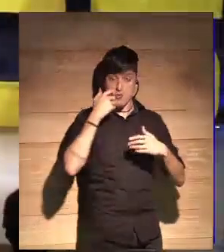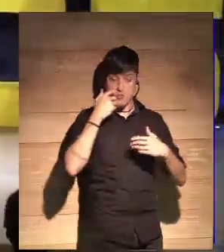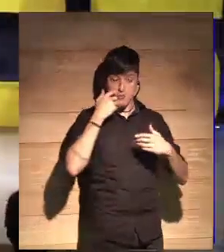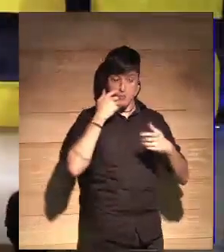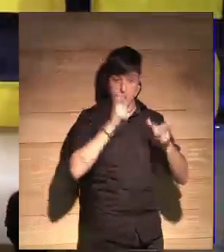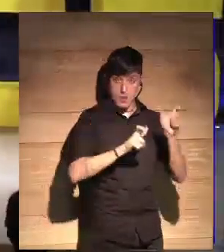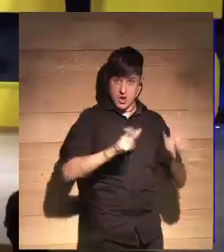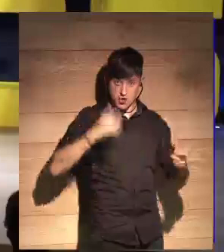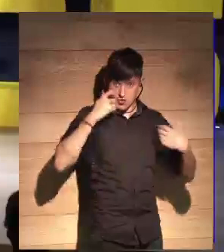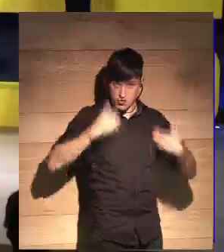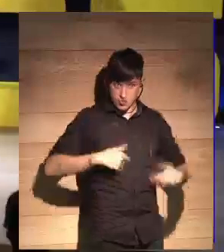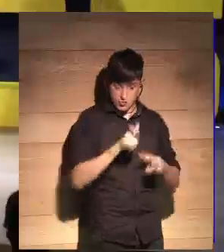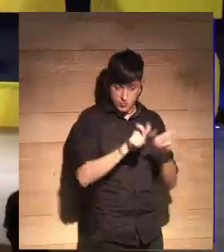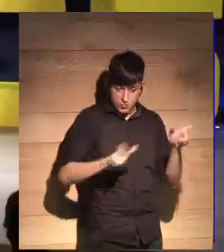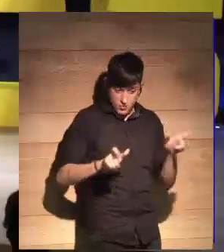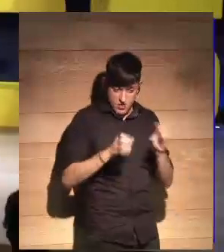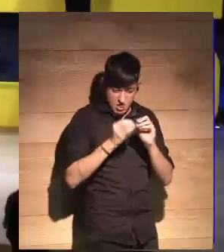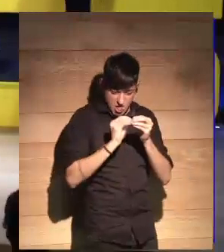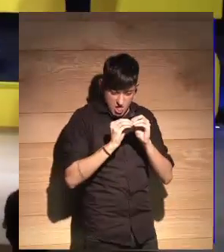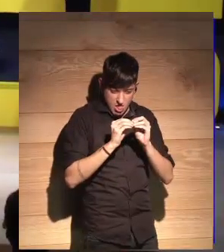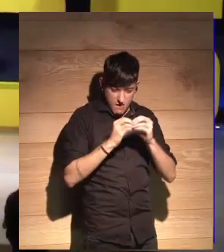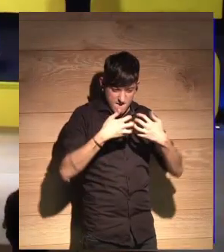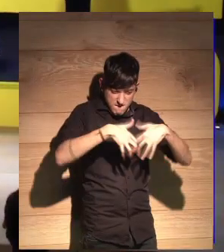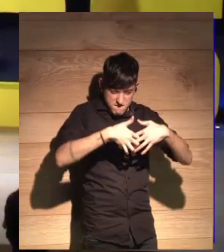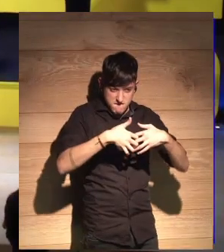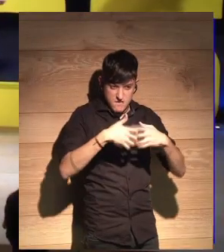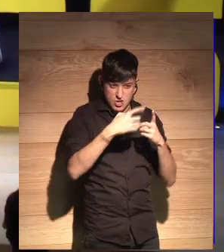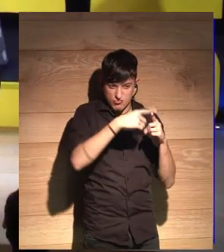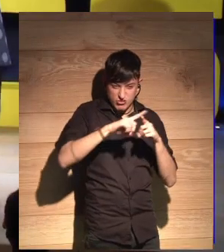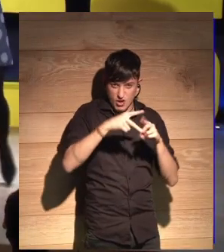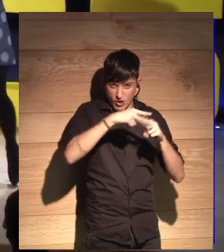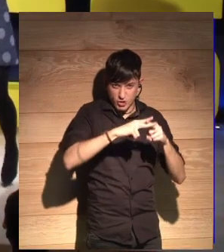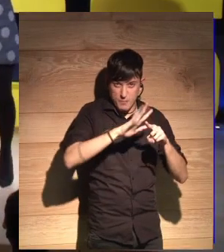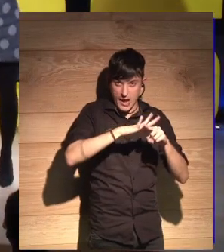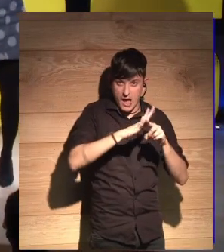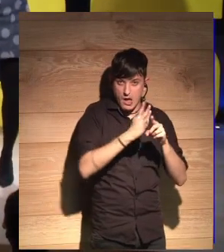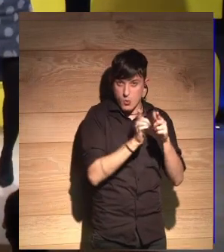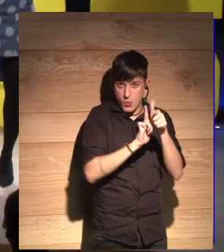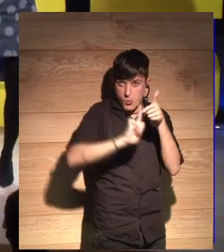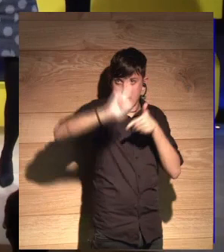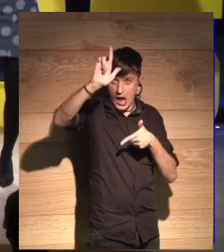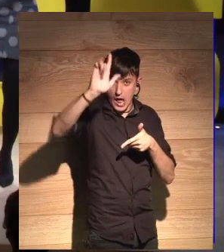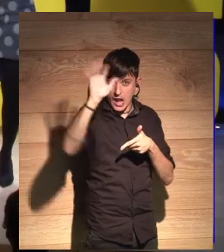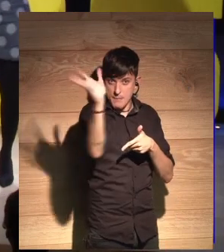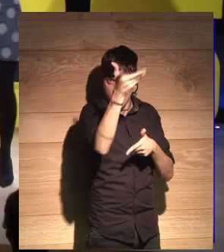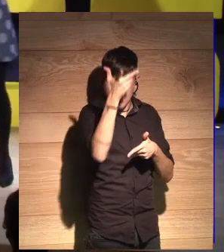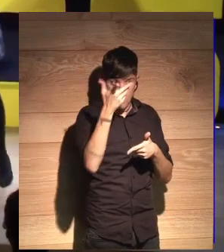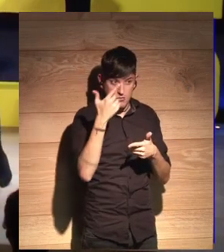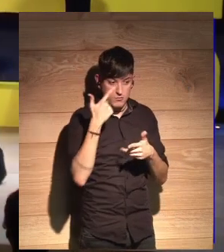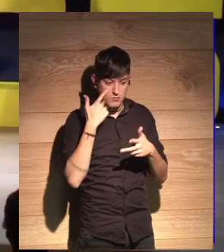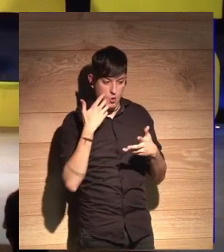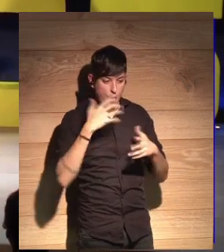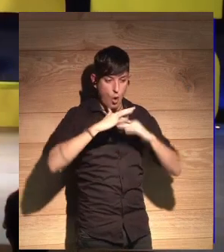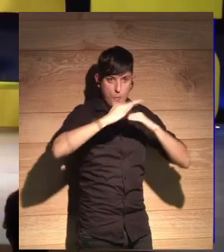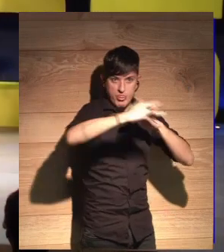new spaces. We can go under the ocean in scuba diving gear. We can put on an exoskeleton of